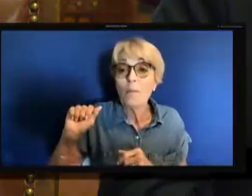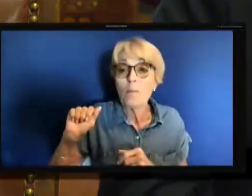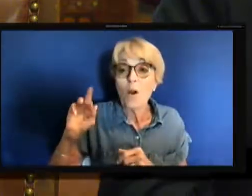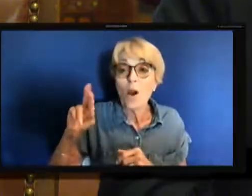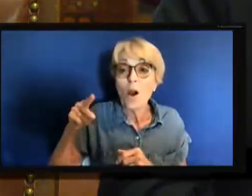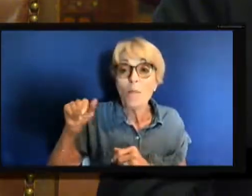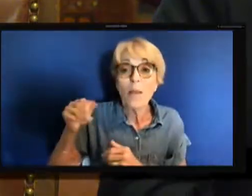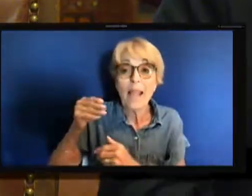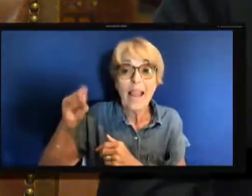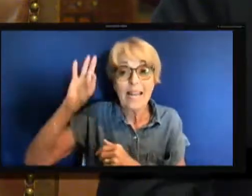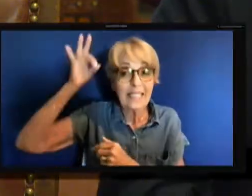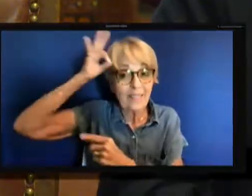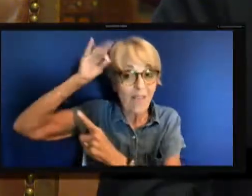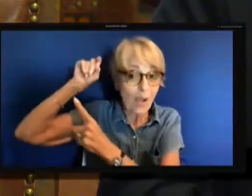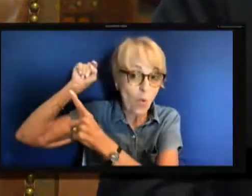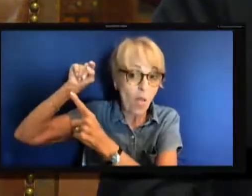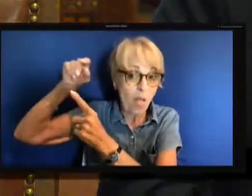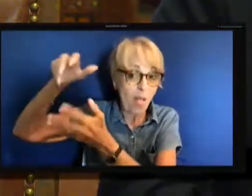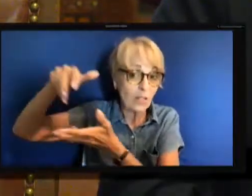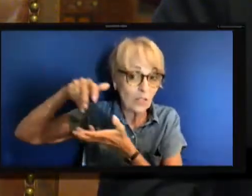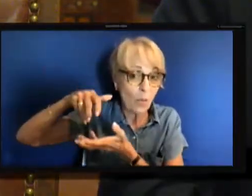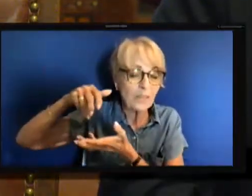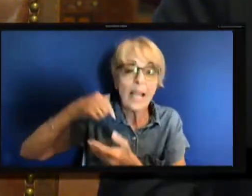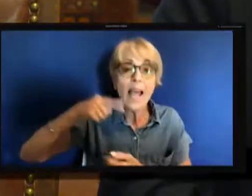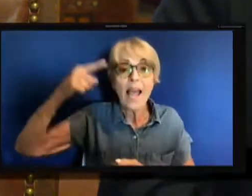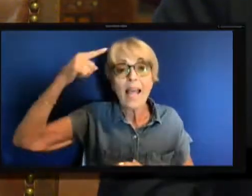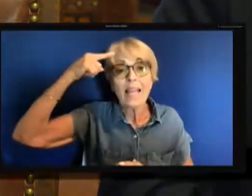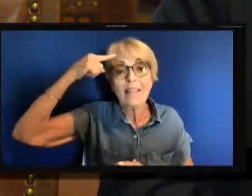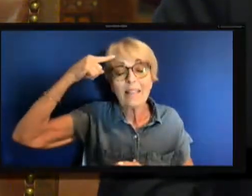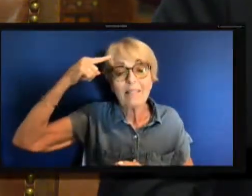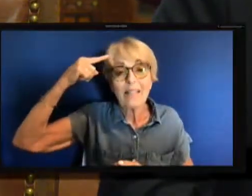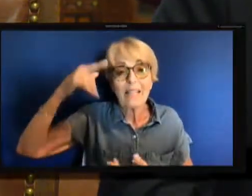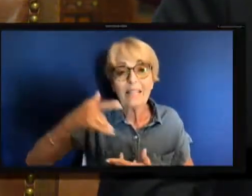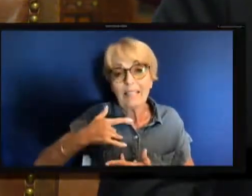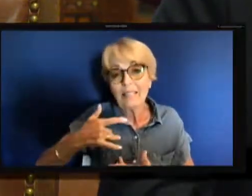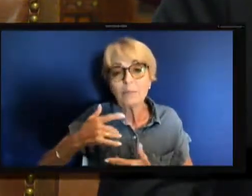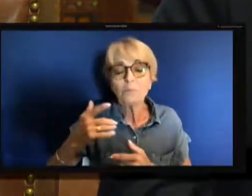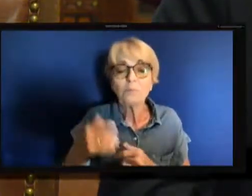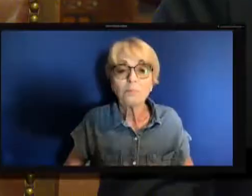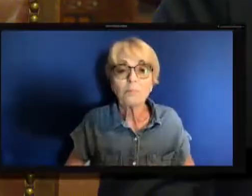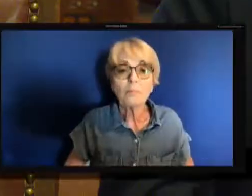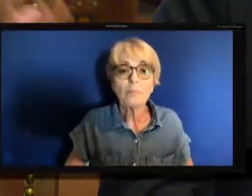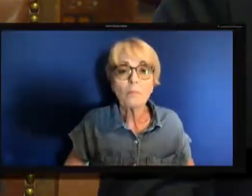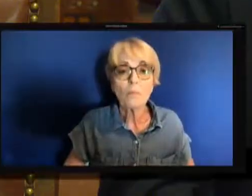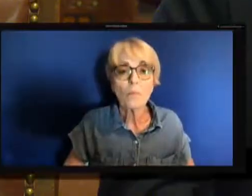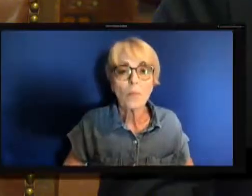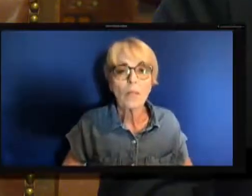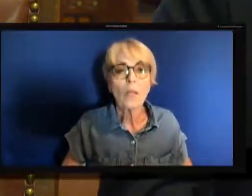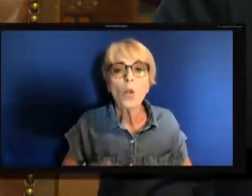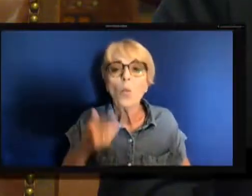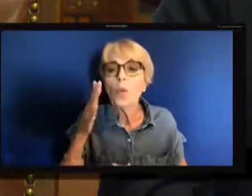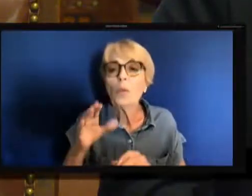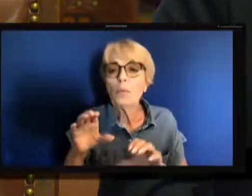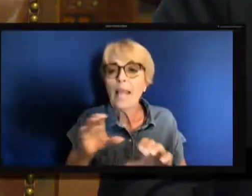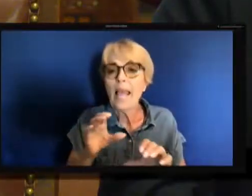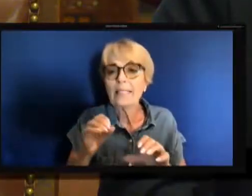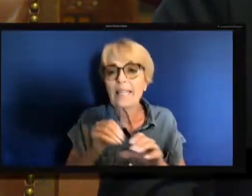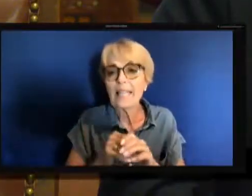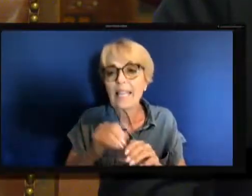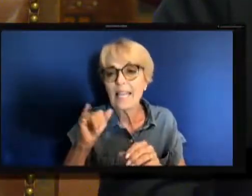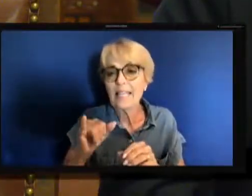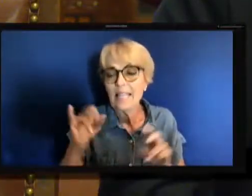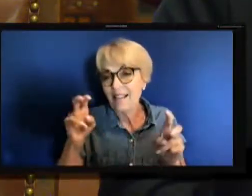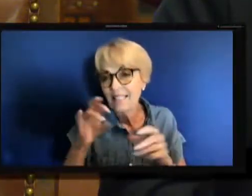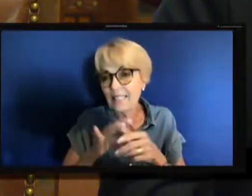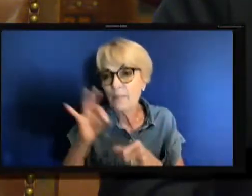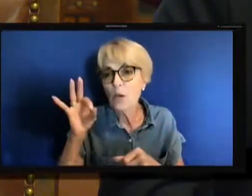source, I tend to think that we would be acting in the spirit of our procurement